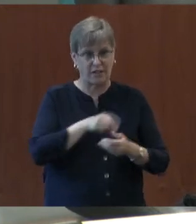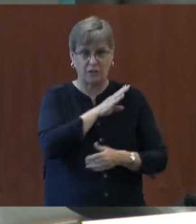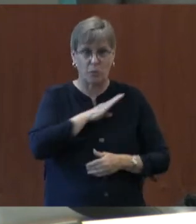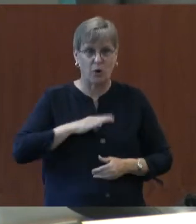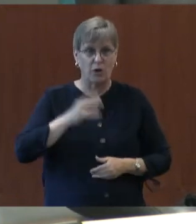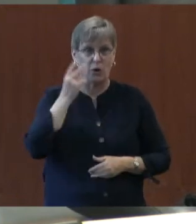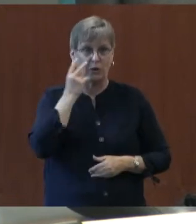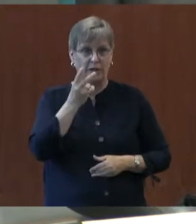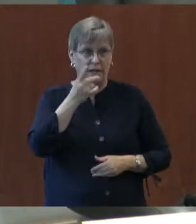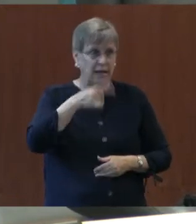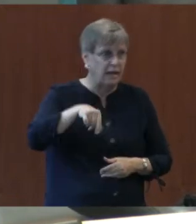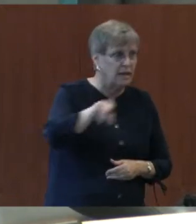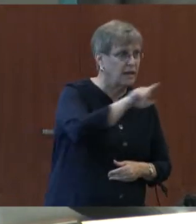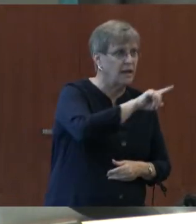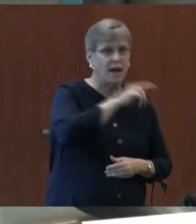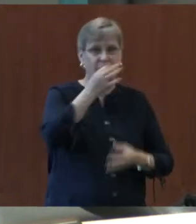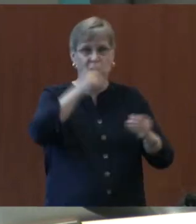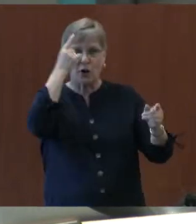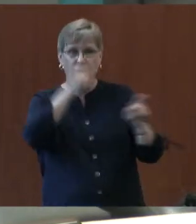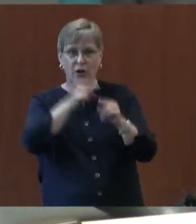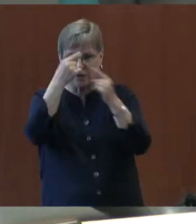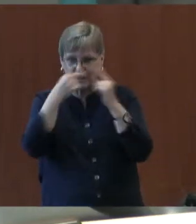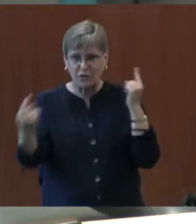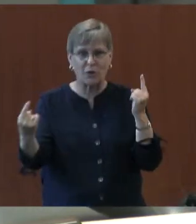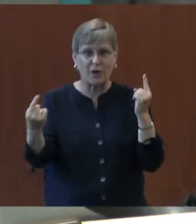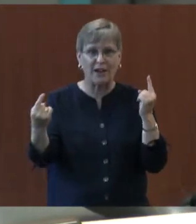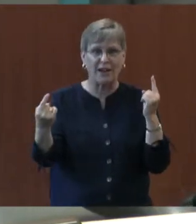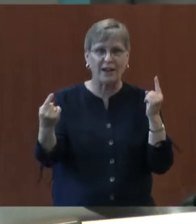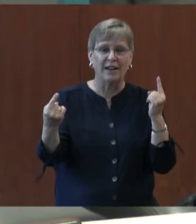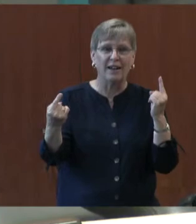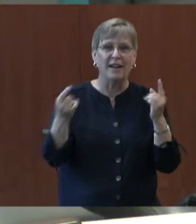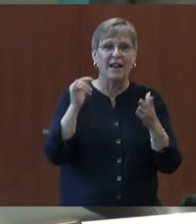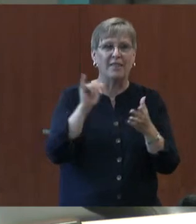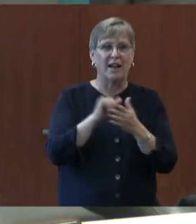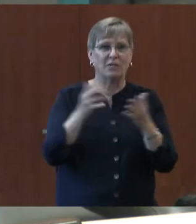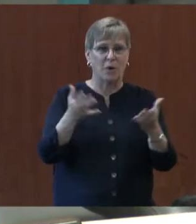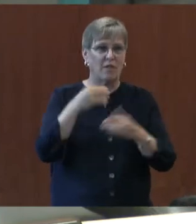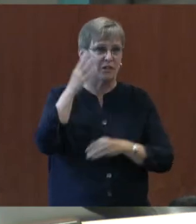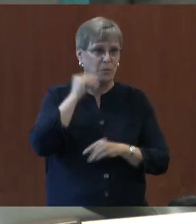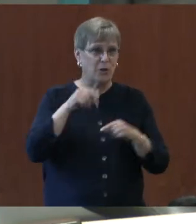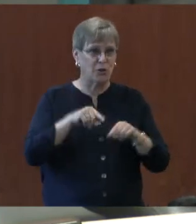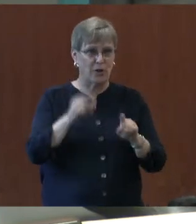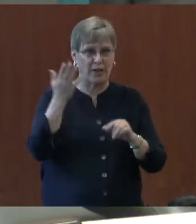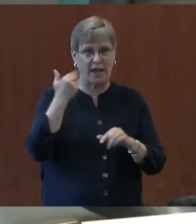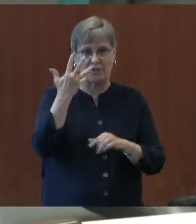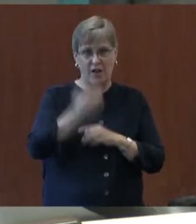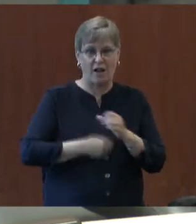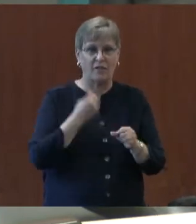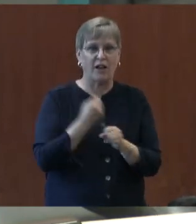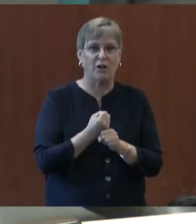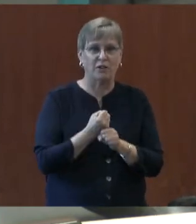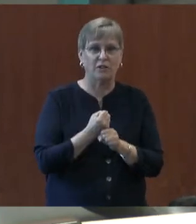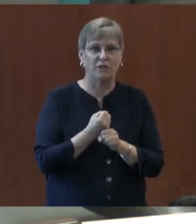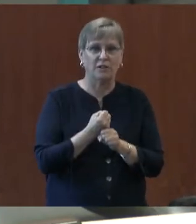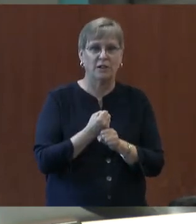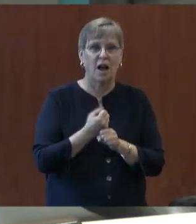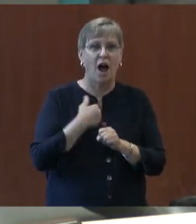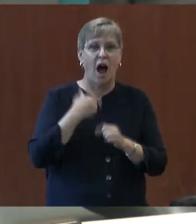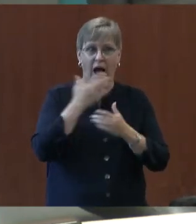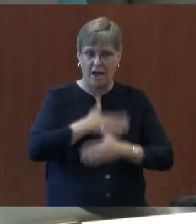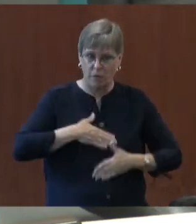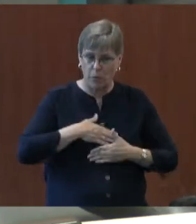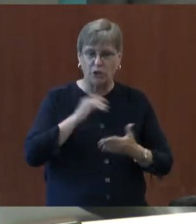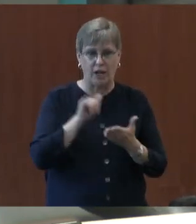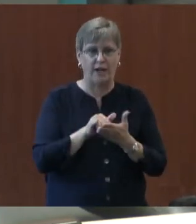whether they agree with you or don't agree with you. You can already witness their honesty, and that's what I've experienced over the last 5 years. And I've appreciated